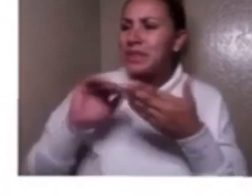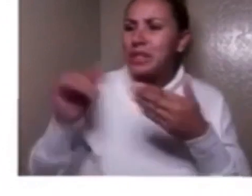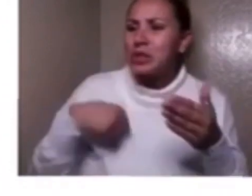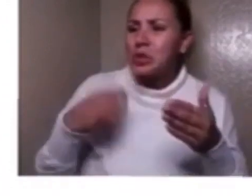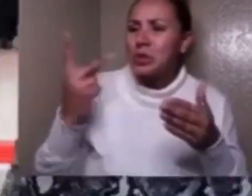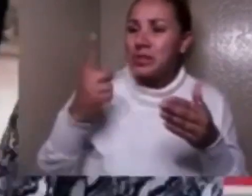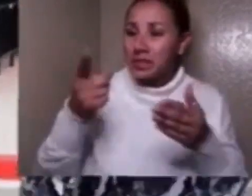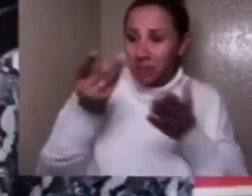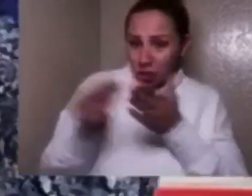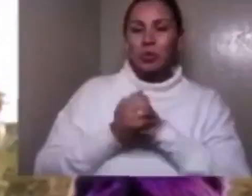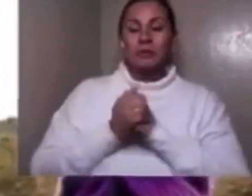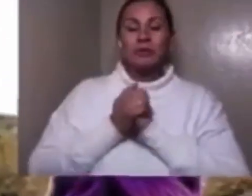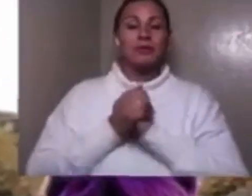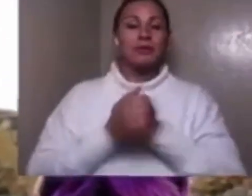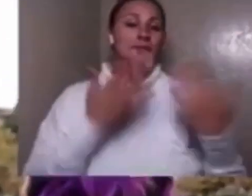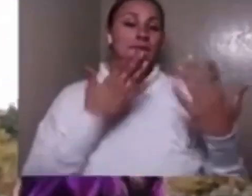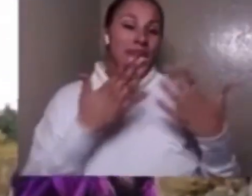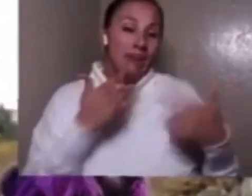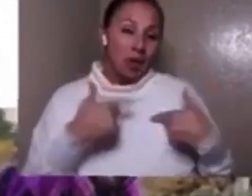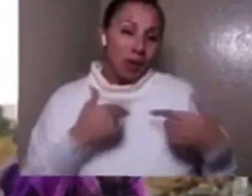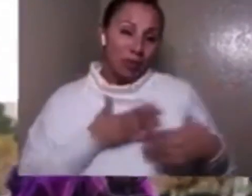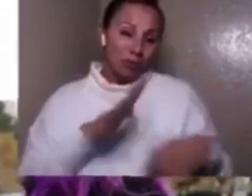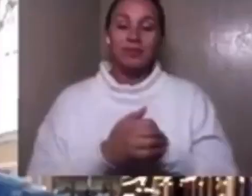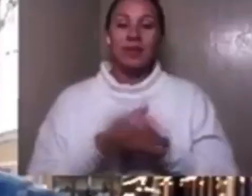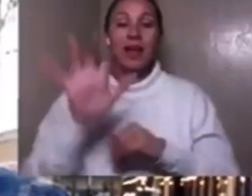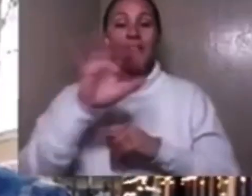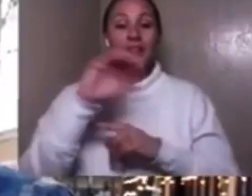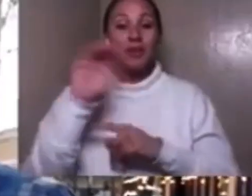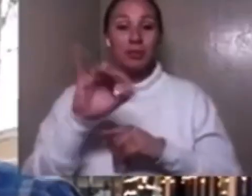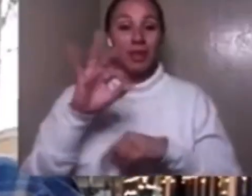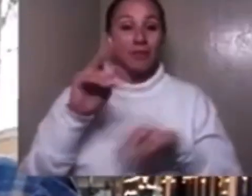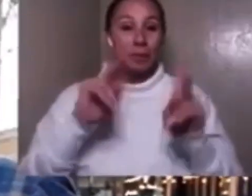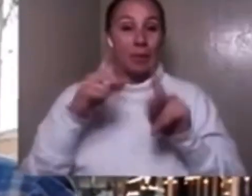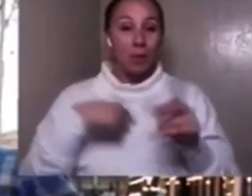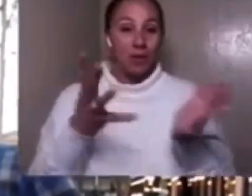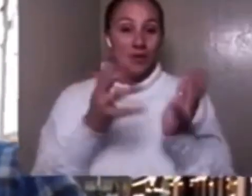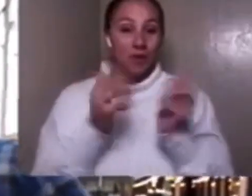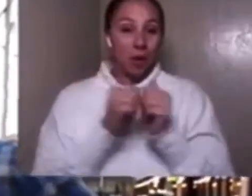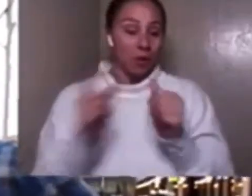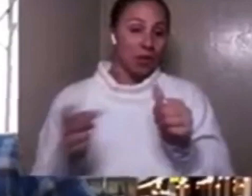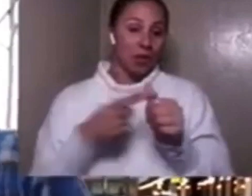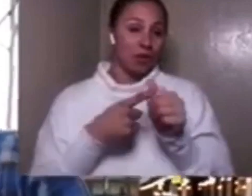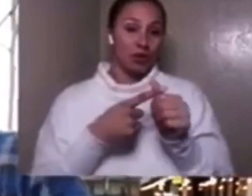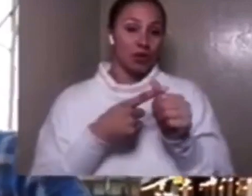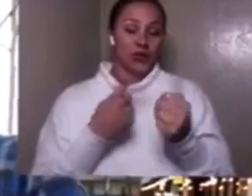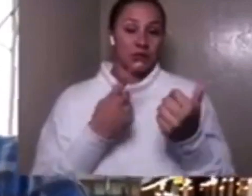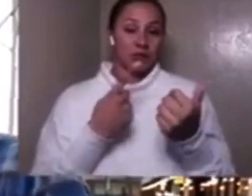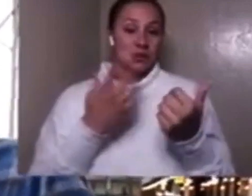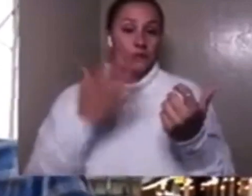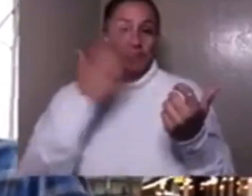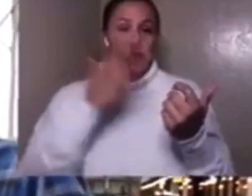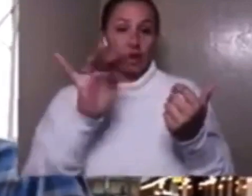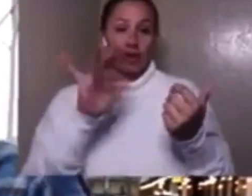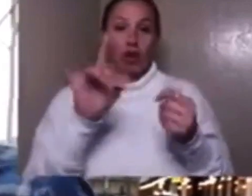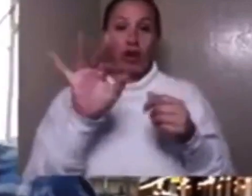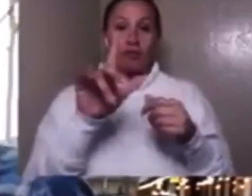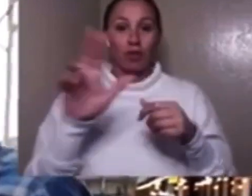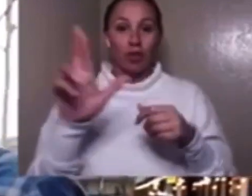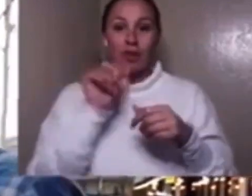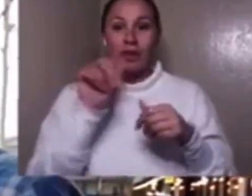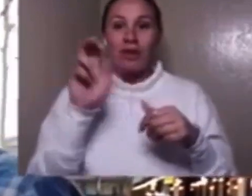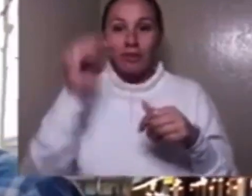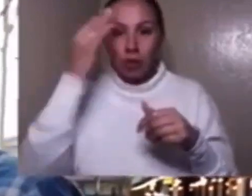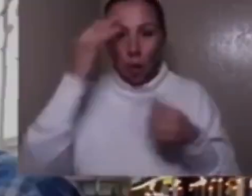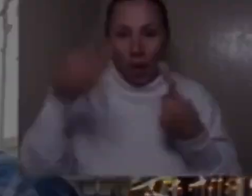Excuse us. You going shopping? Thank you, I appreciate your time. 50% of the people we've talked to in the very front yard of LuLaRoe don't even